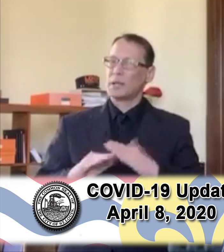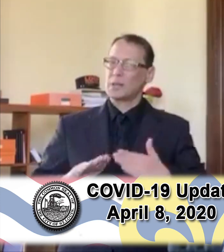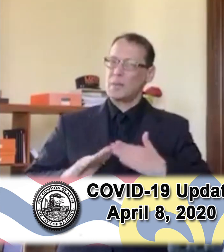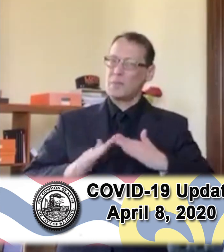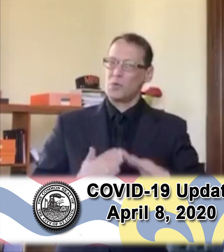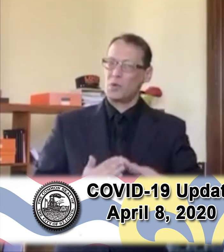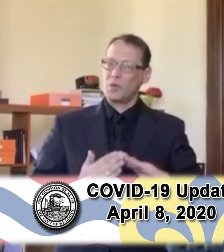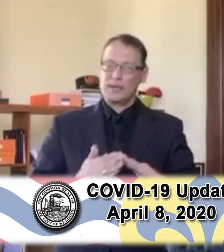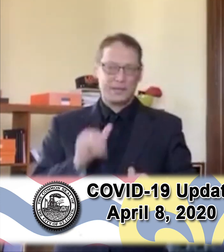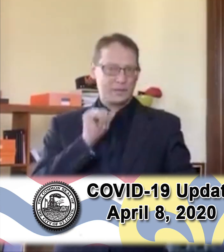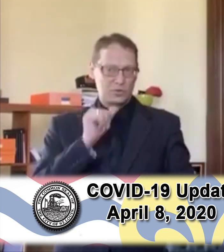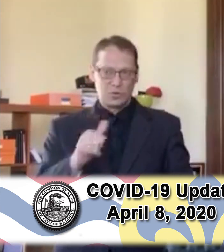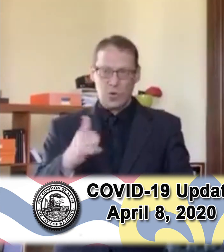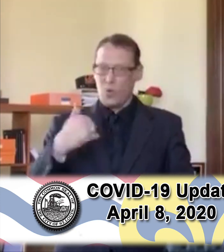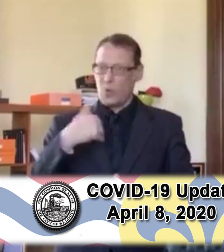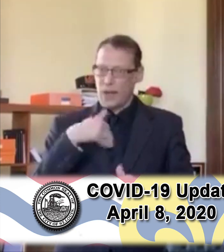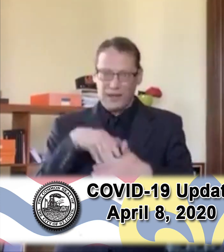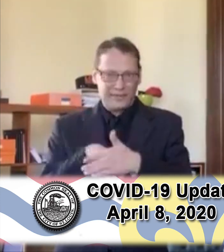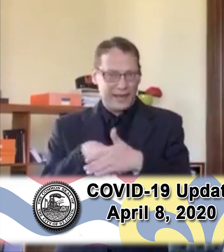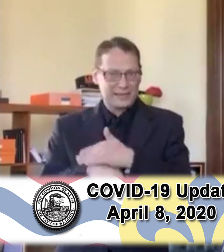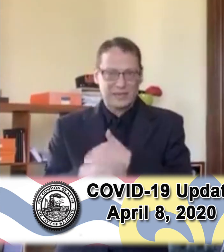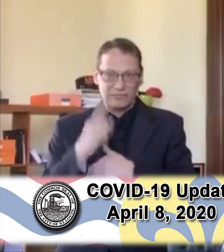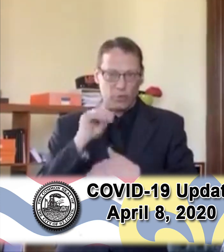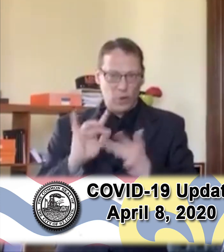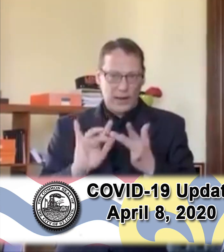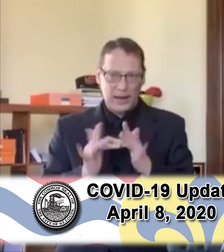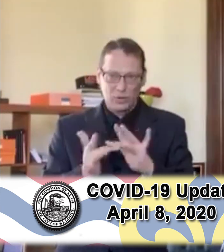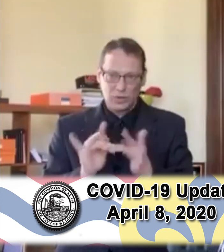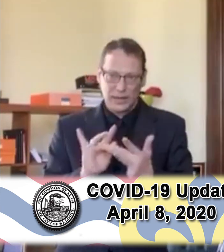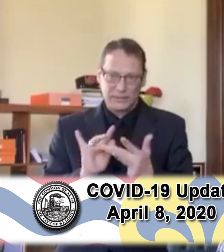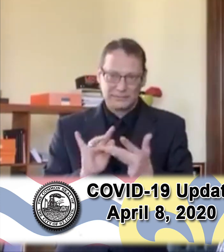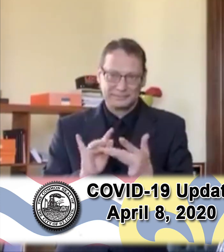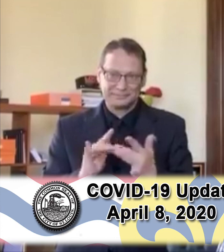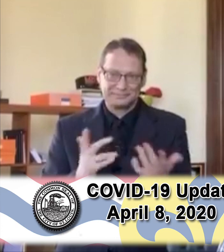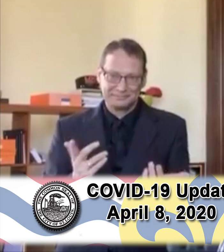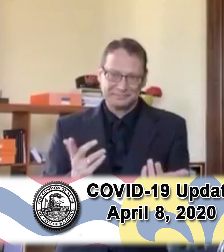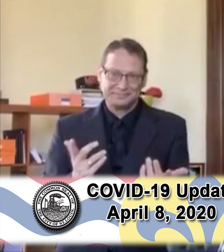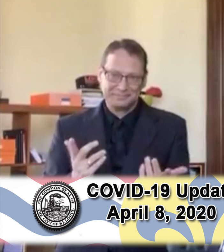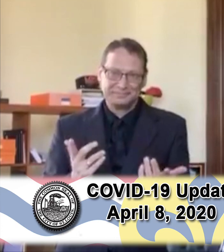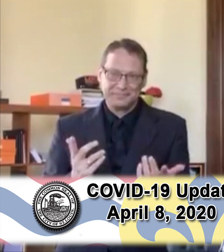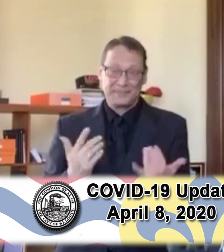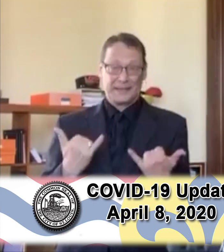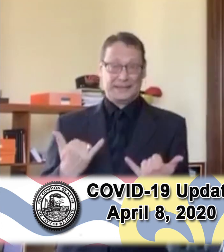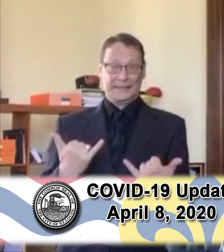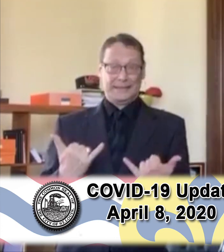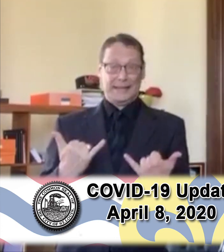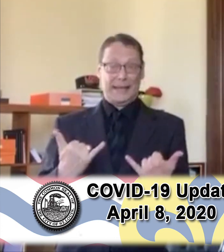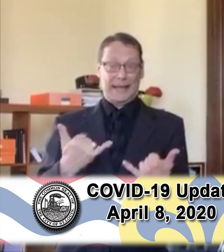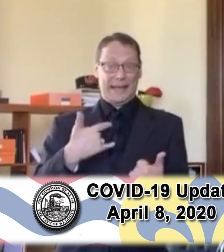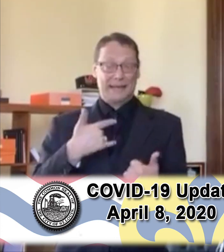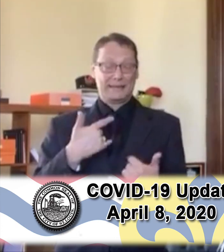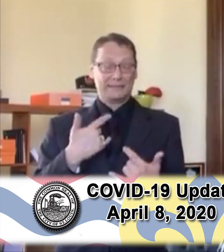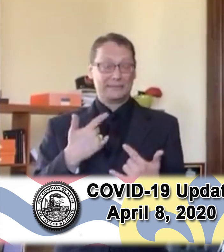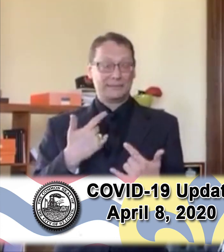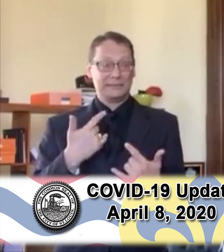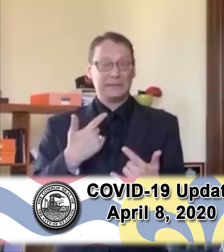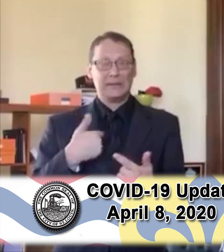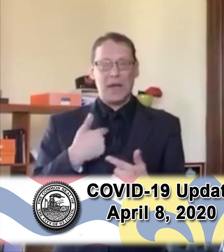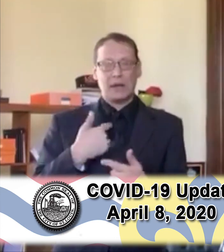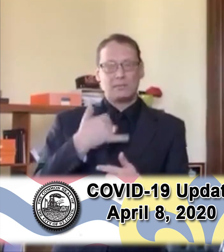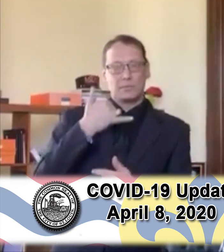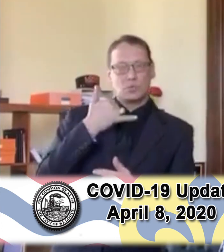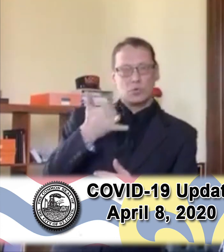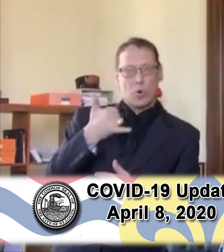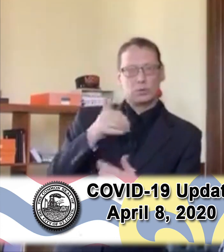have access to the internet. And so we are, today I called on